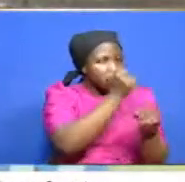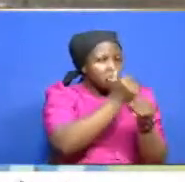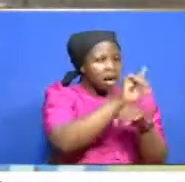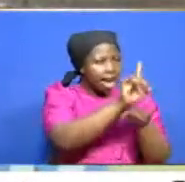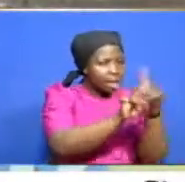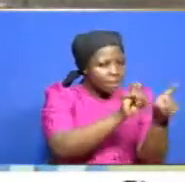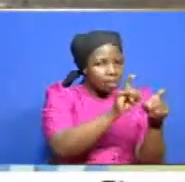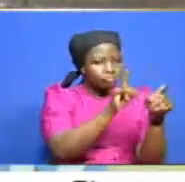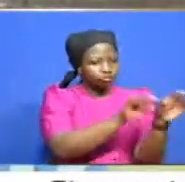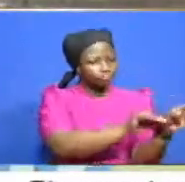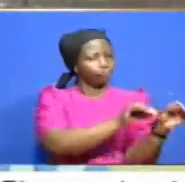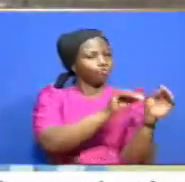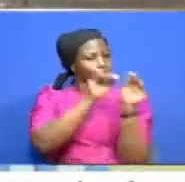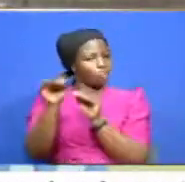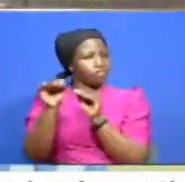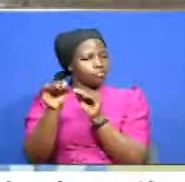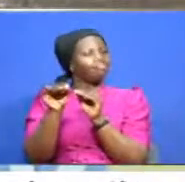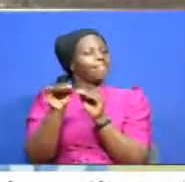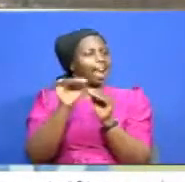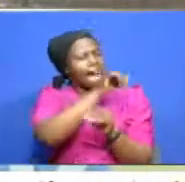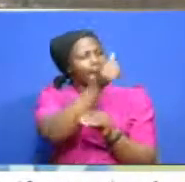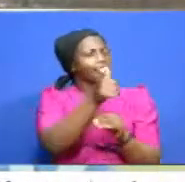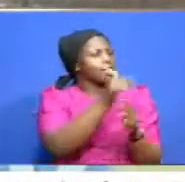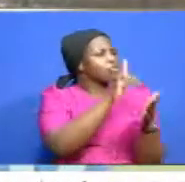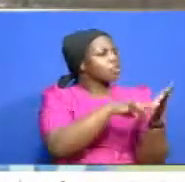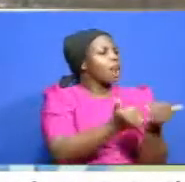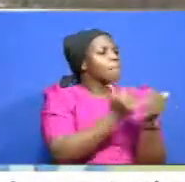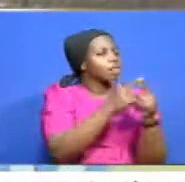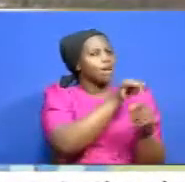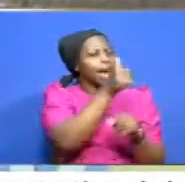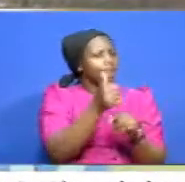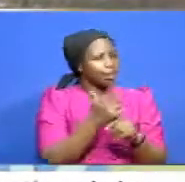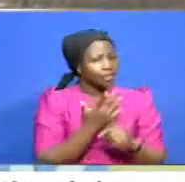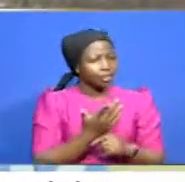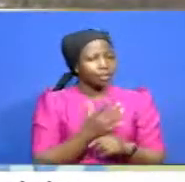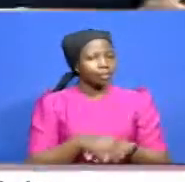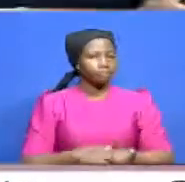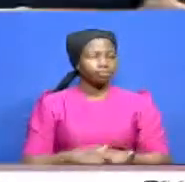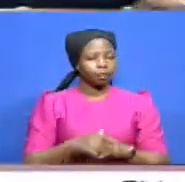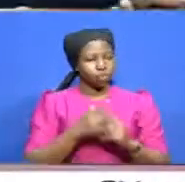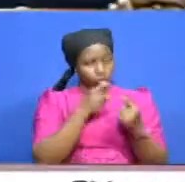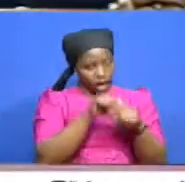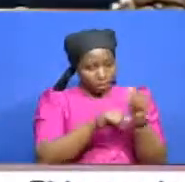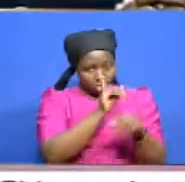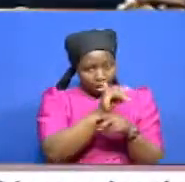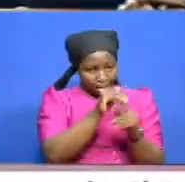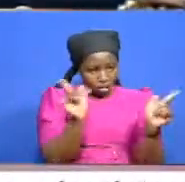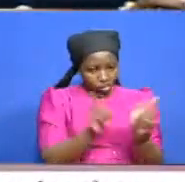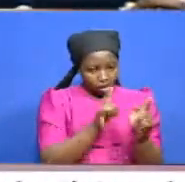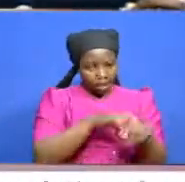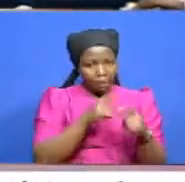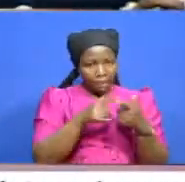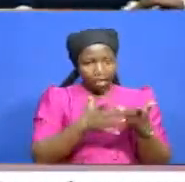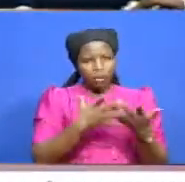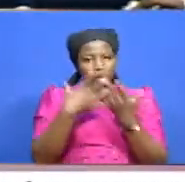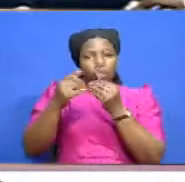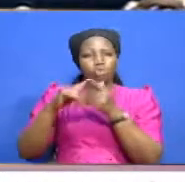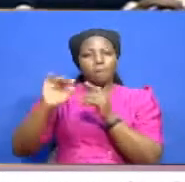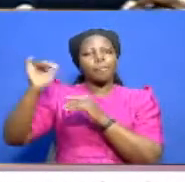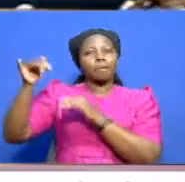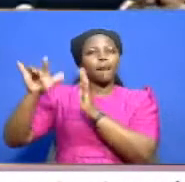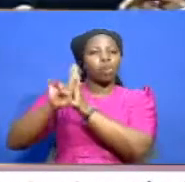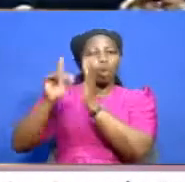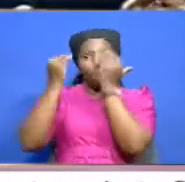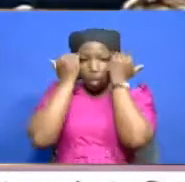What about these others? But we'll talk about that in a bit. Right now, I want us to go to the Milimani Law Courts. So this particular morning, there